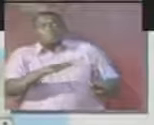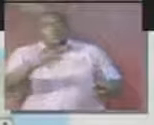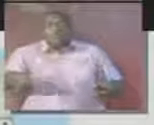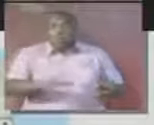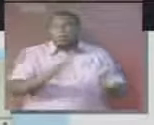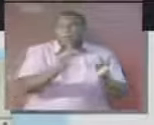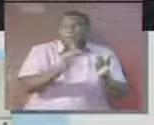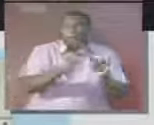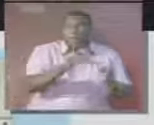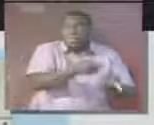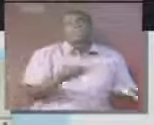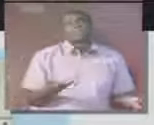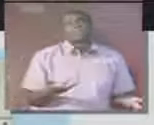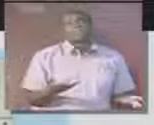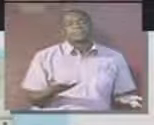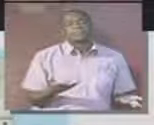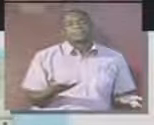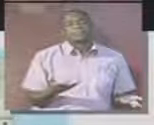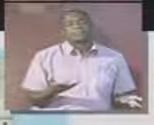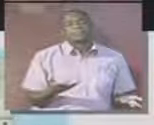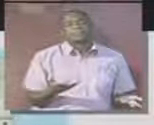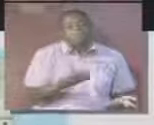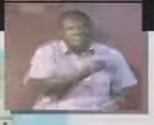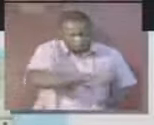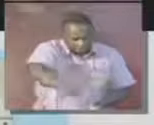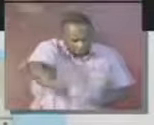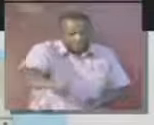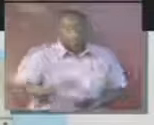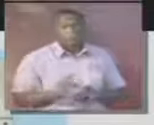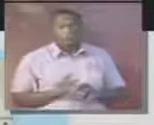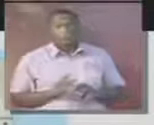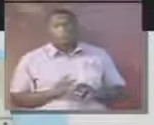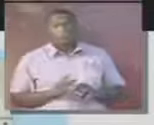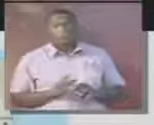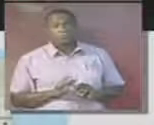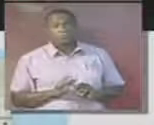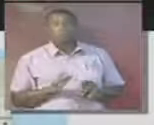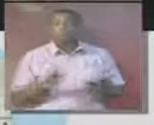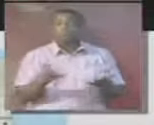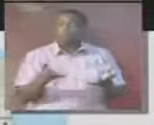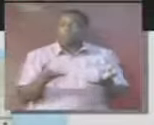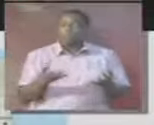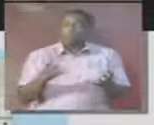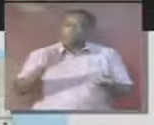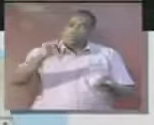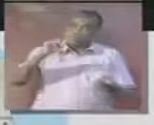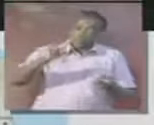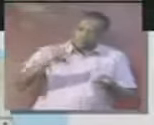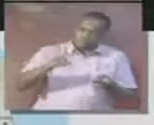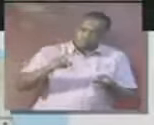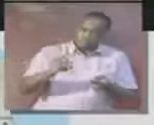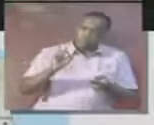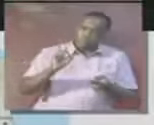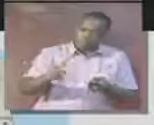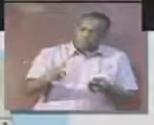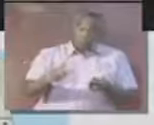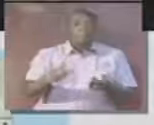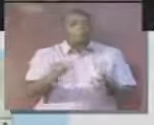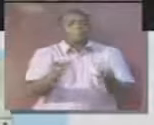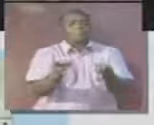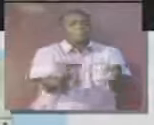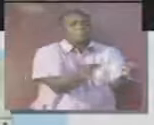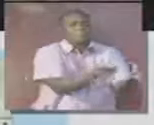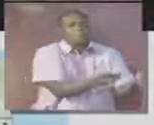infected person and transmitting the illness. The extent to which we can reduce that by employing all of the public health